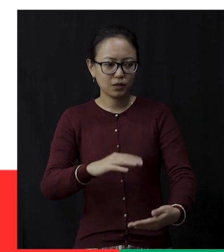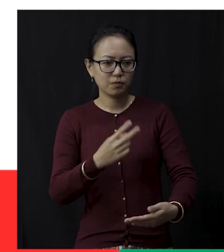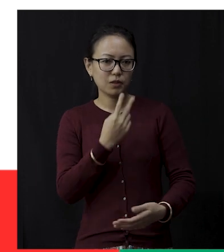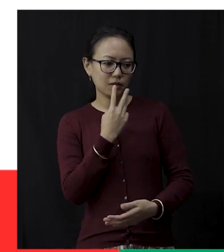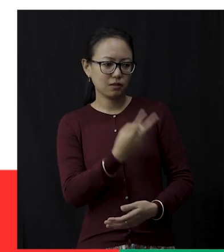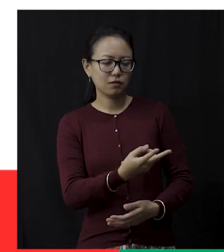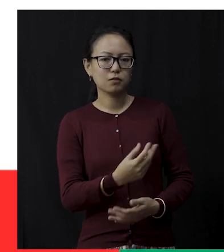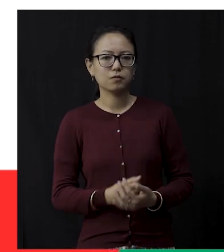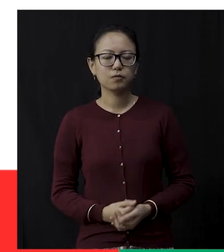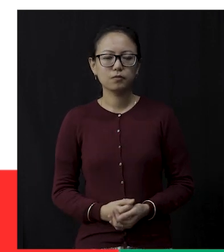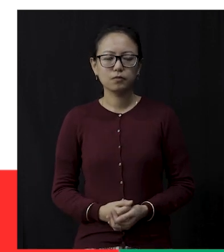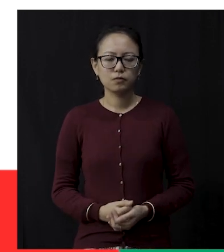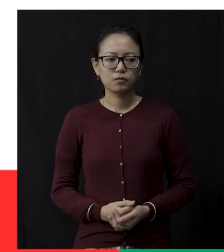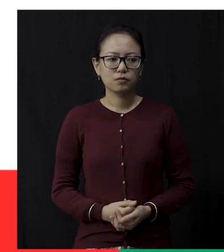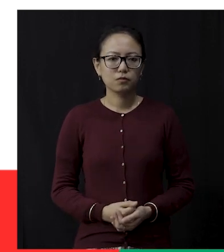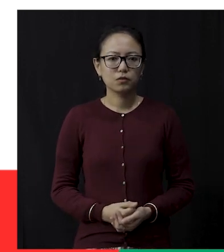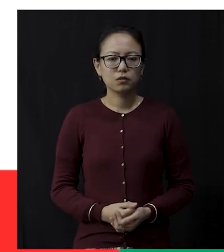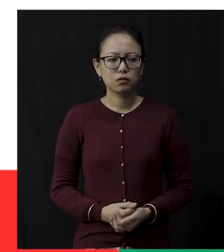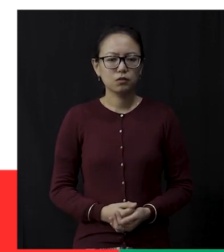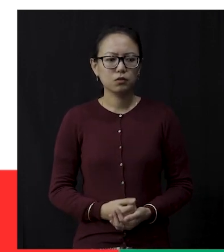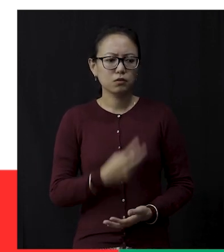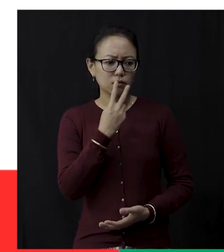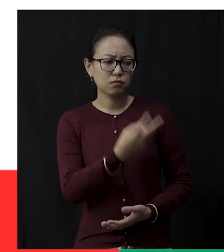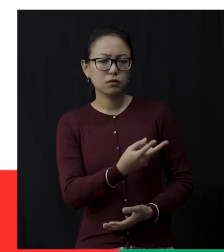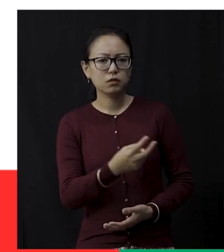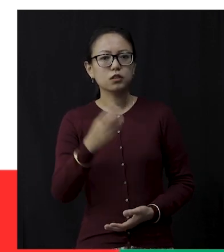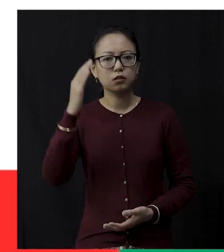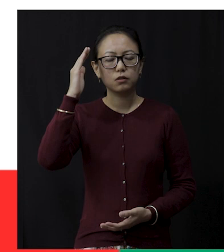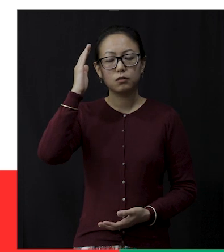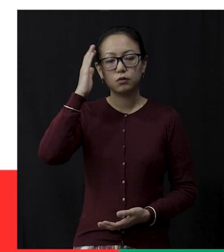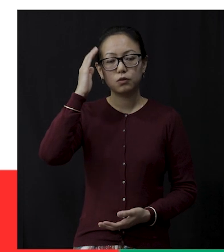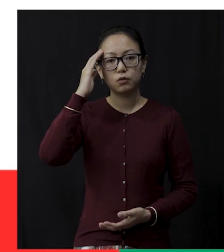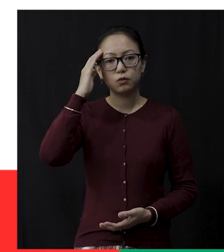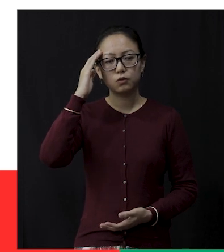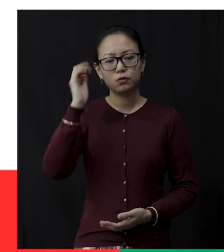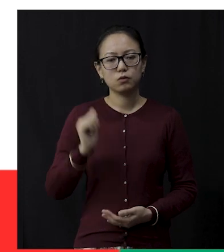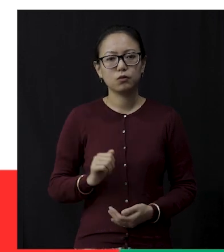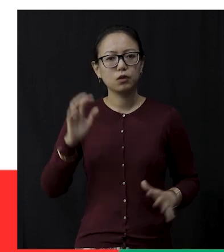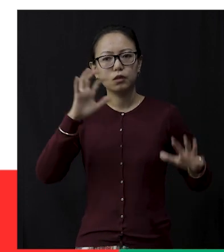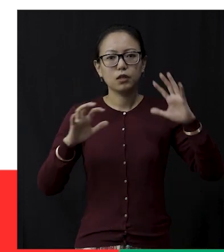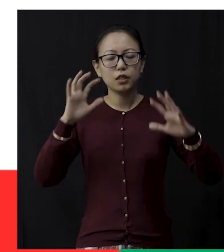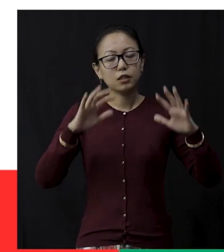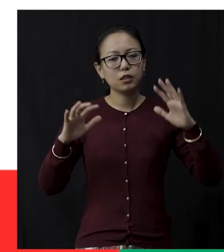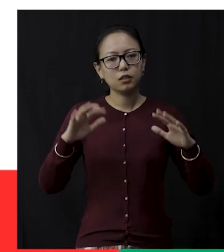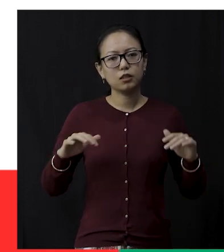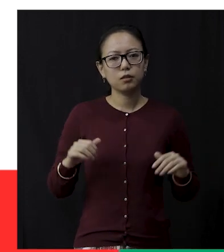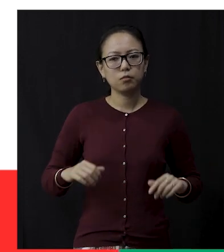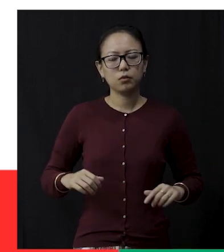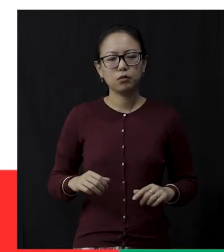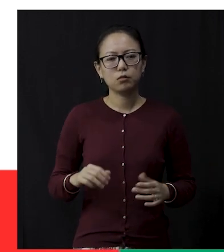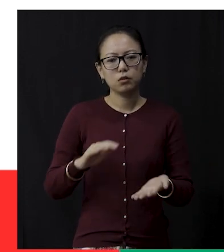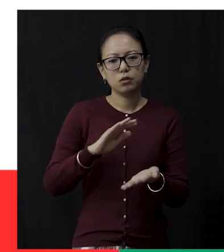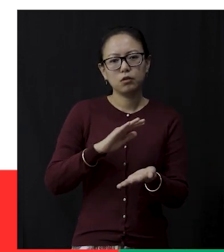tiger cub here. So from here we know that students, animals are living things, and like human being